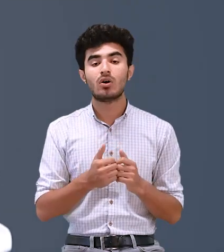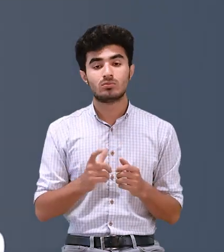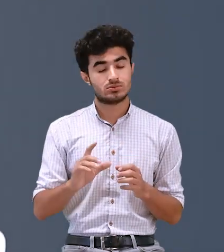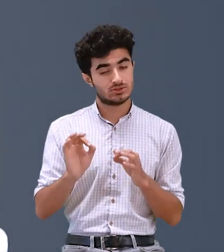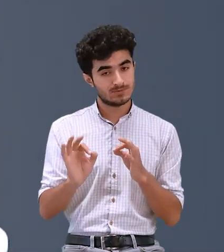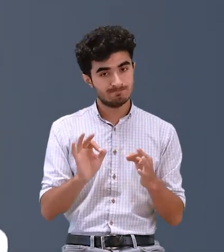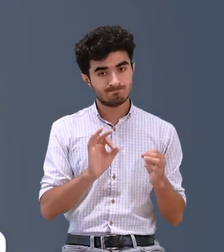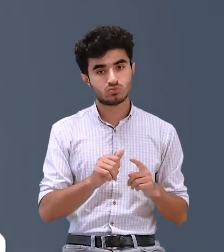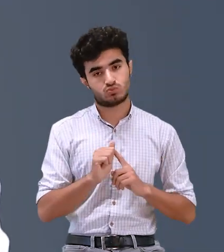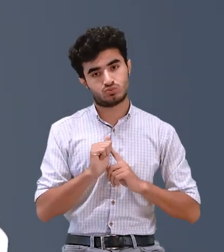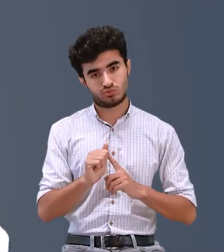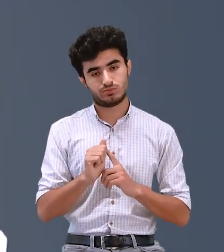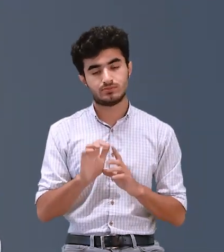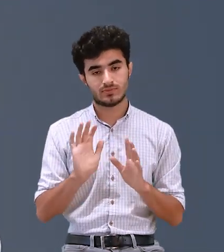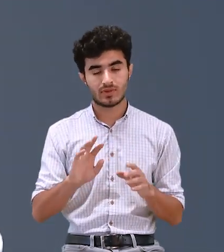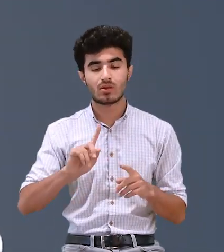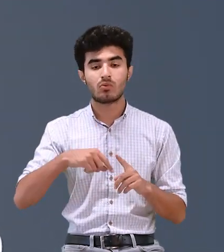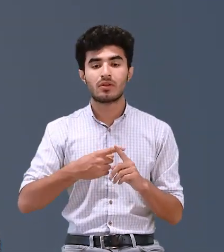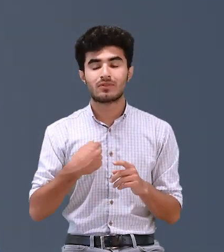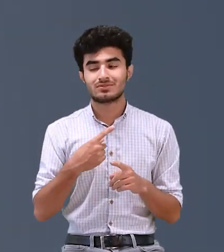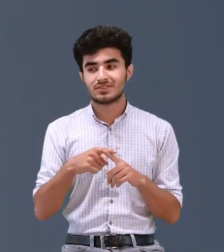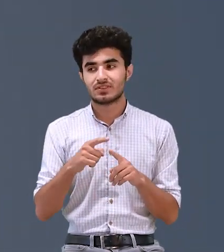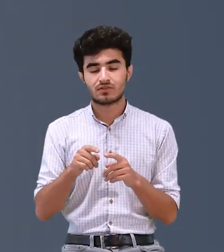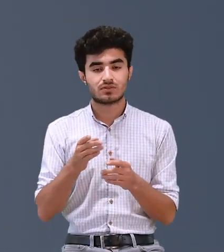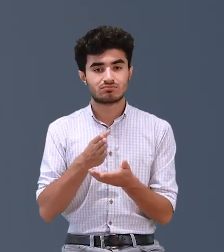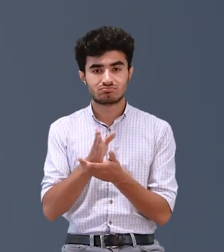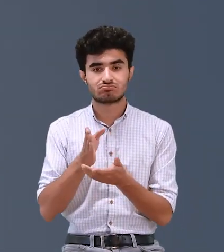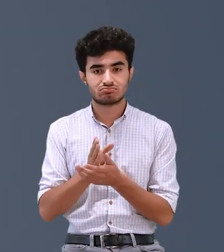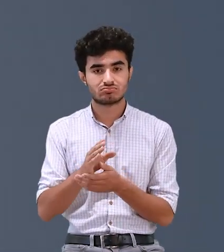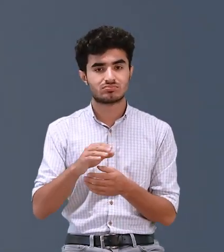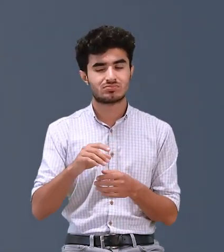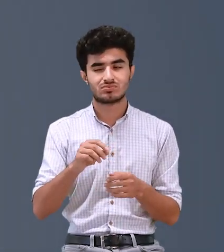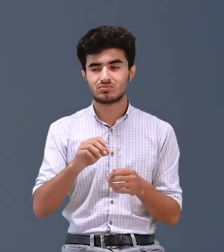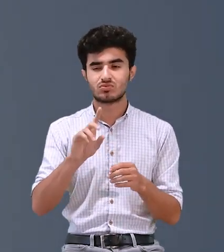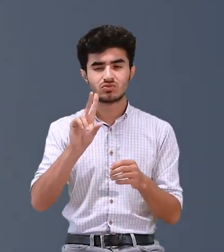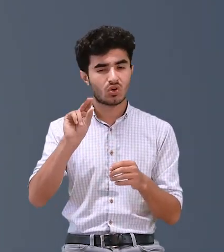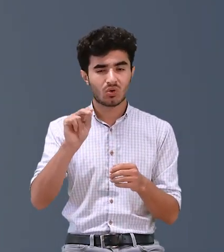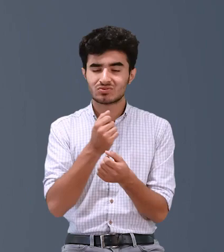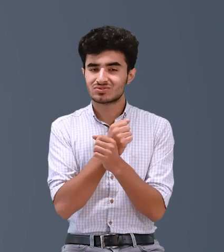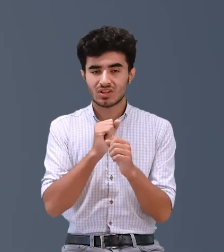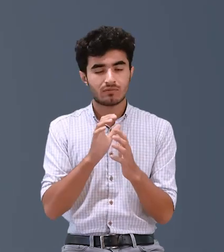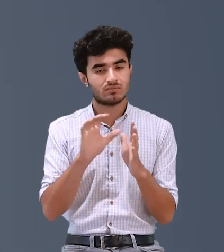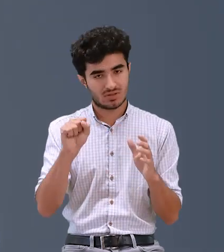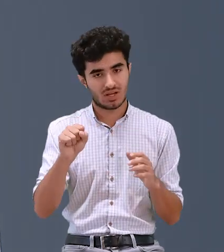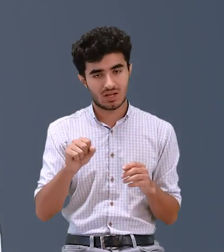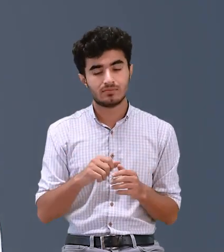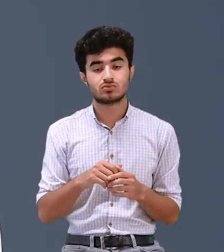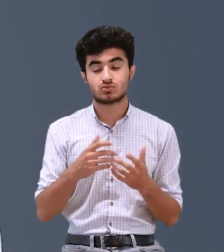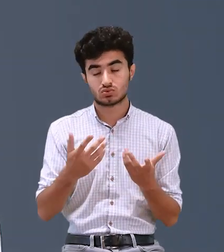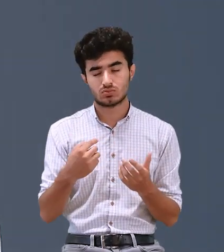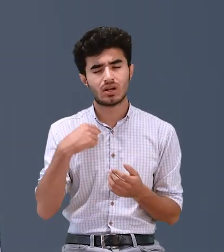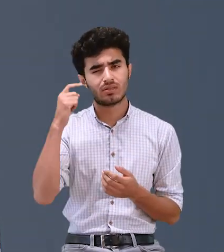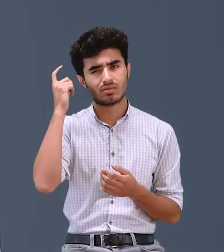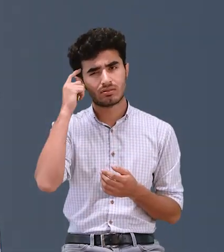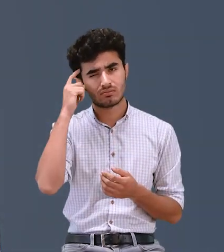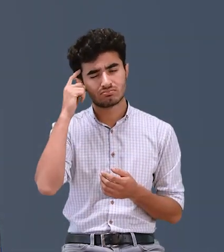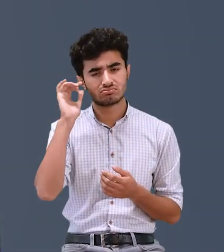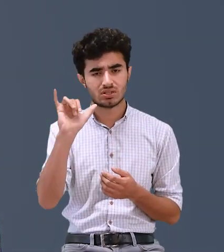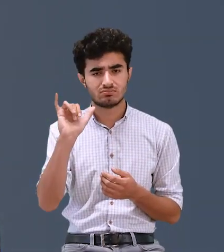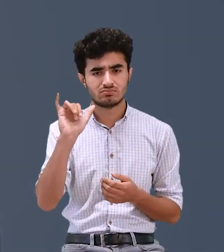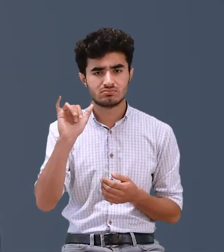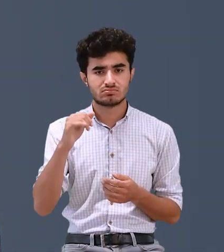ourselves feel better maybe about ourselves. We go to those very unsafe lengths. And so I